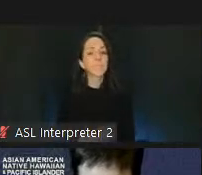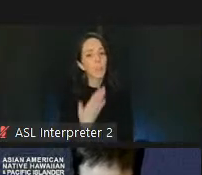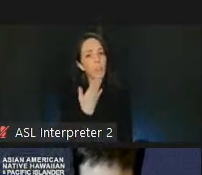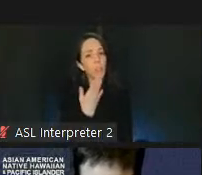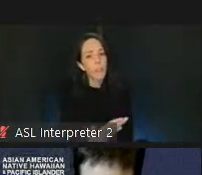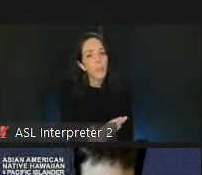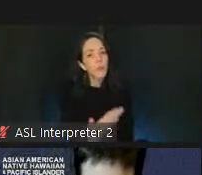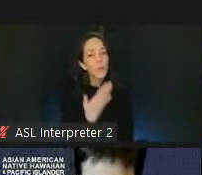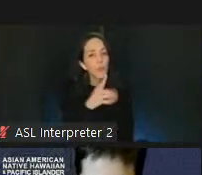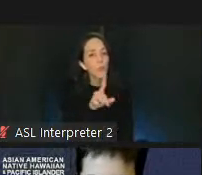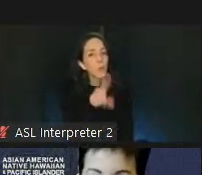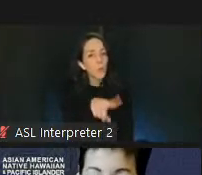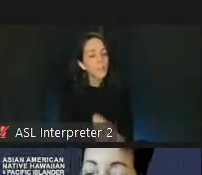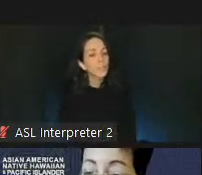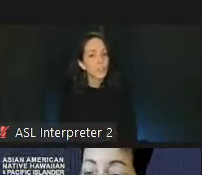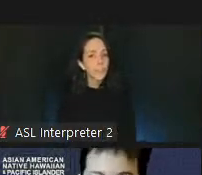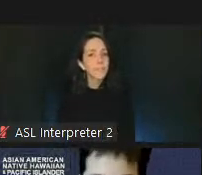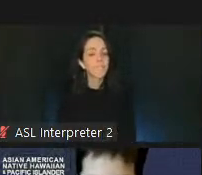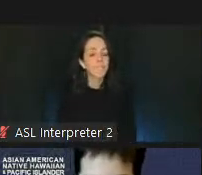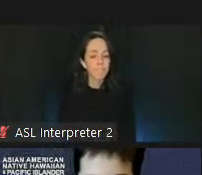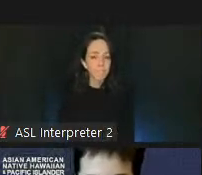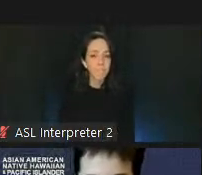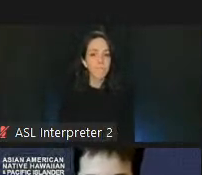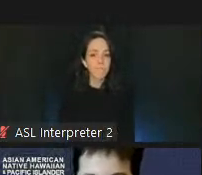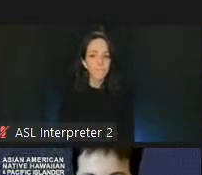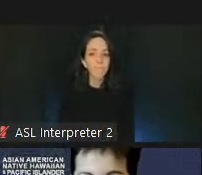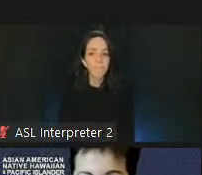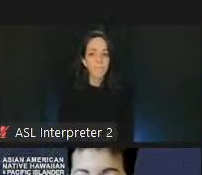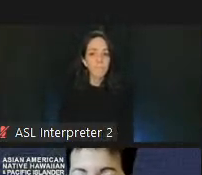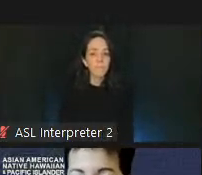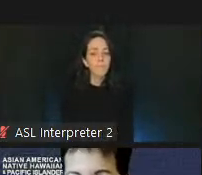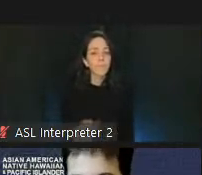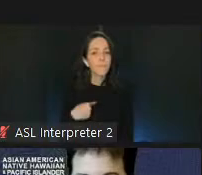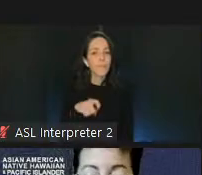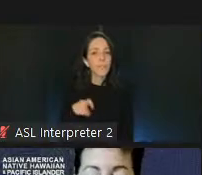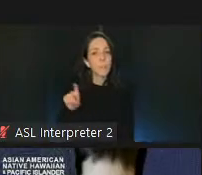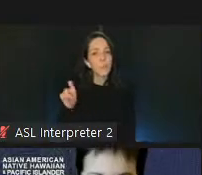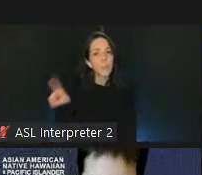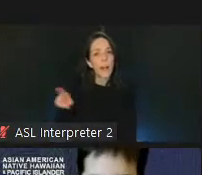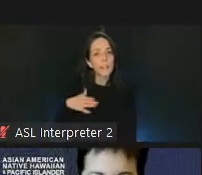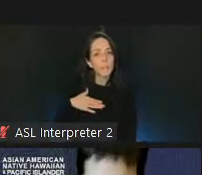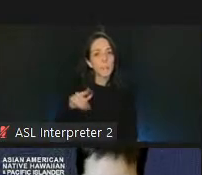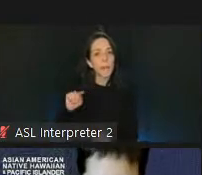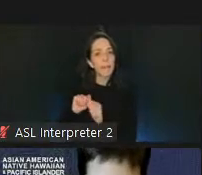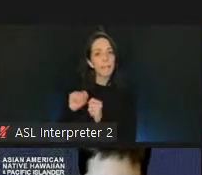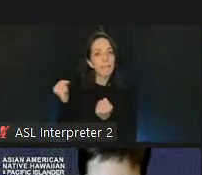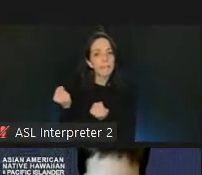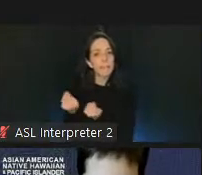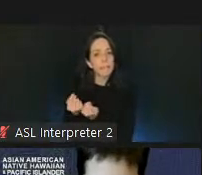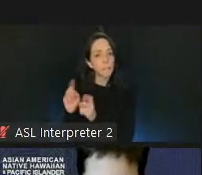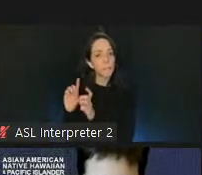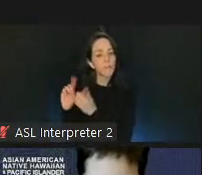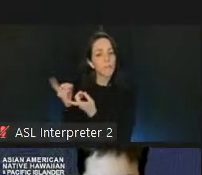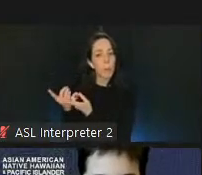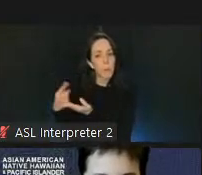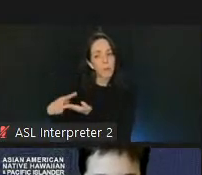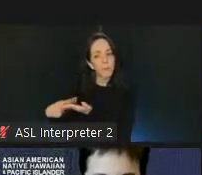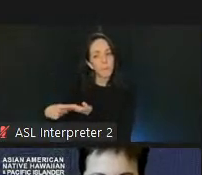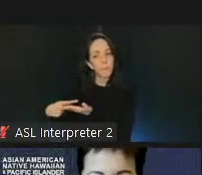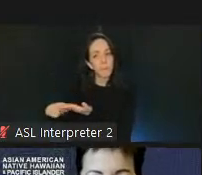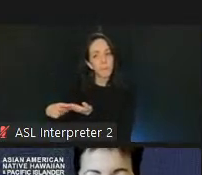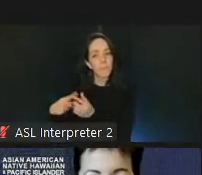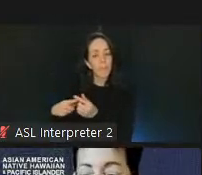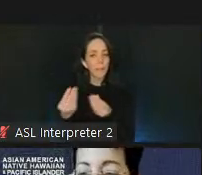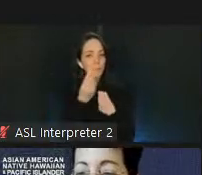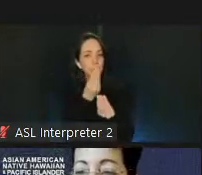excellent question. And it is a question that I'm going to need to go back and consult with the department about. I don't have